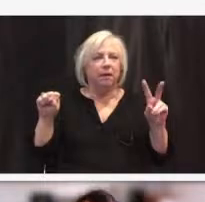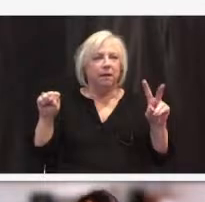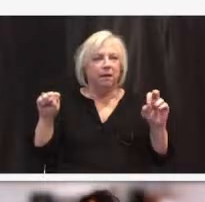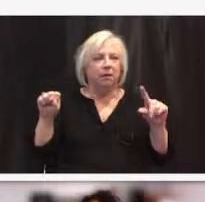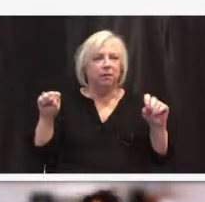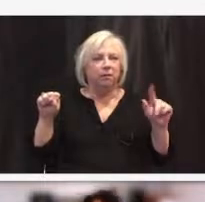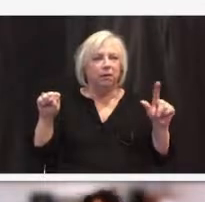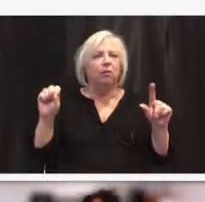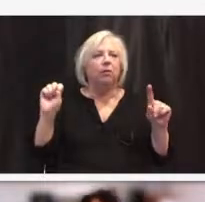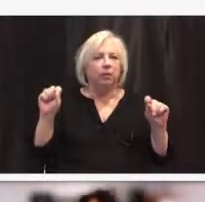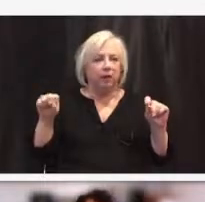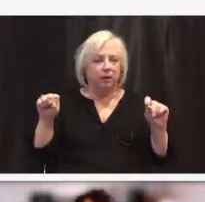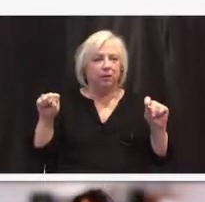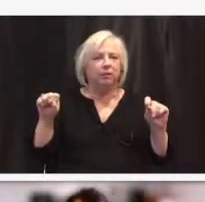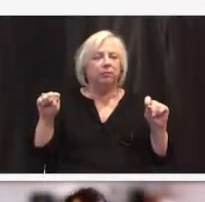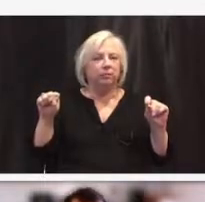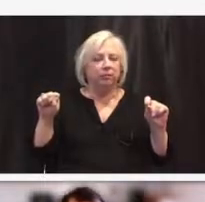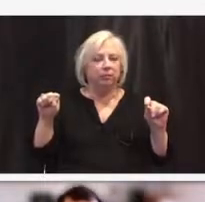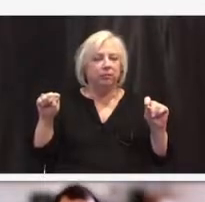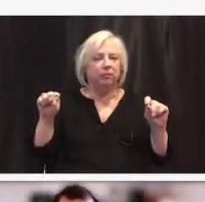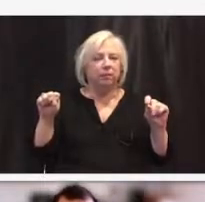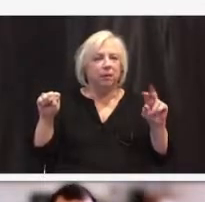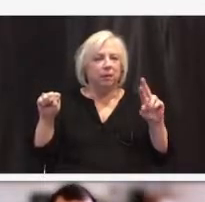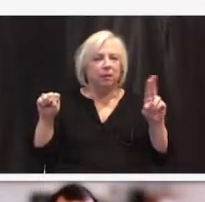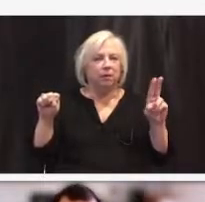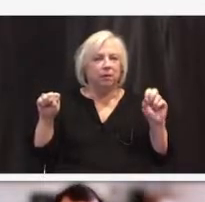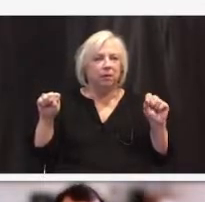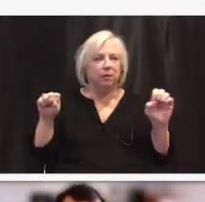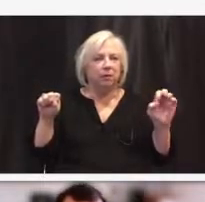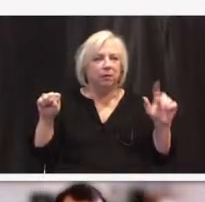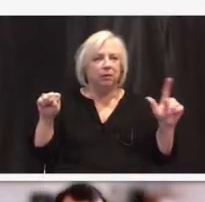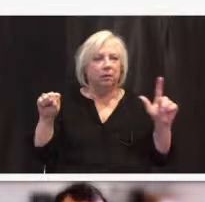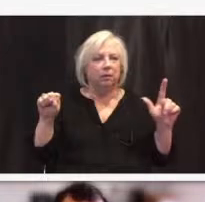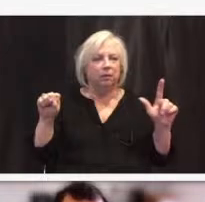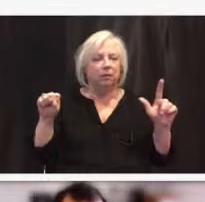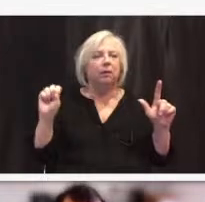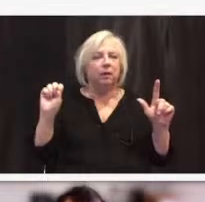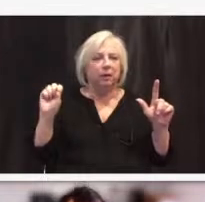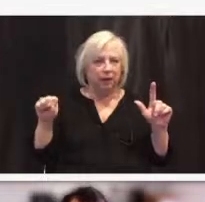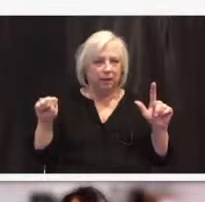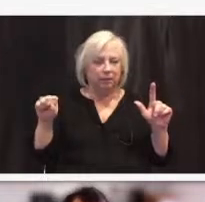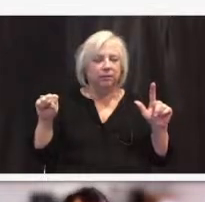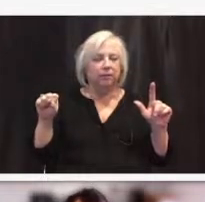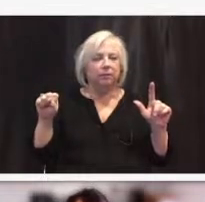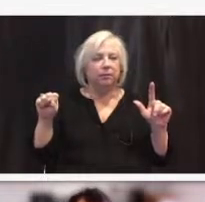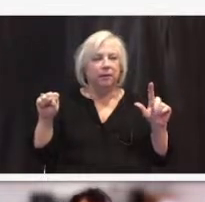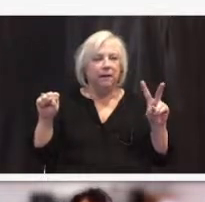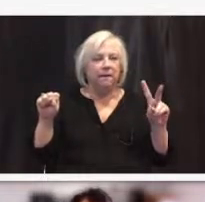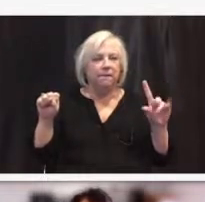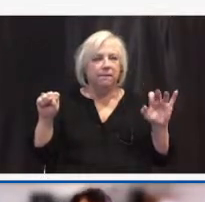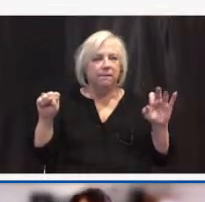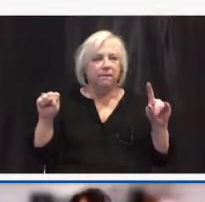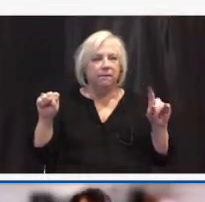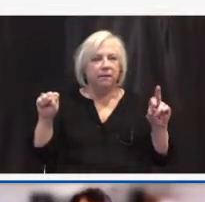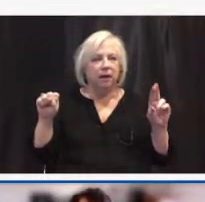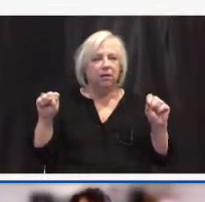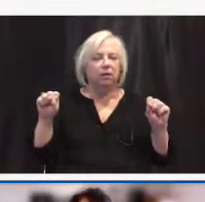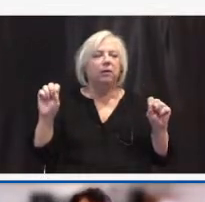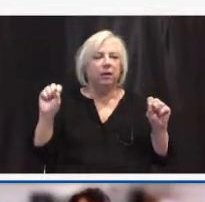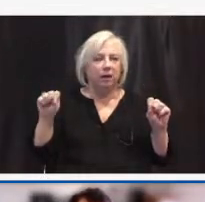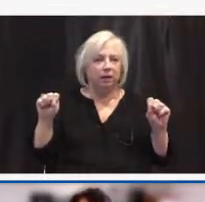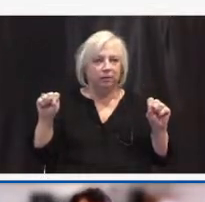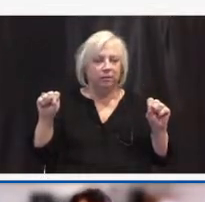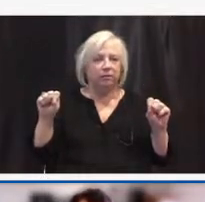Vogel? Yes. Russell? Aye. Vickers?